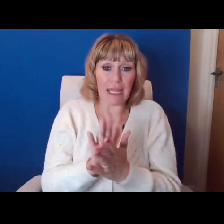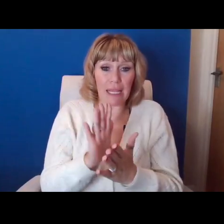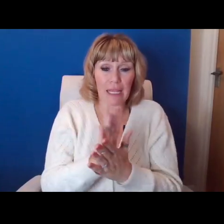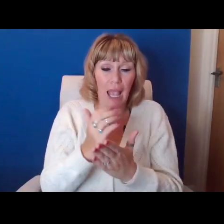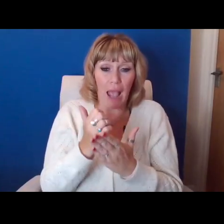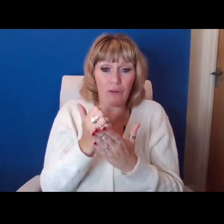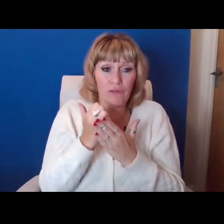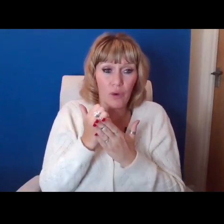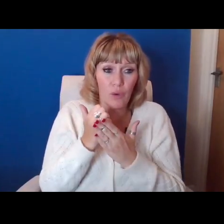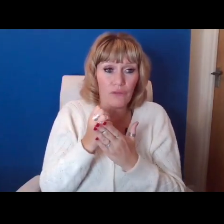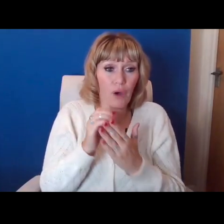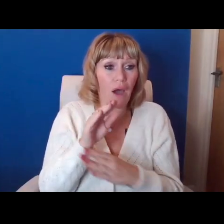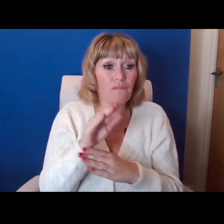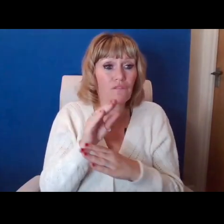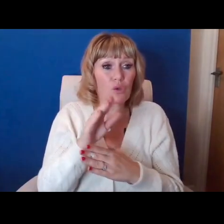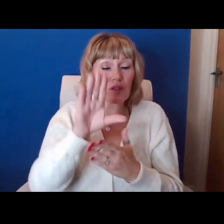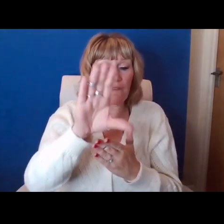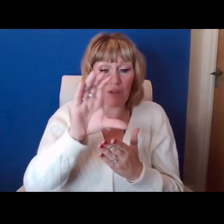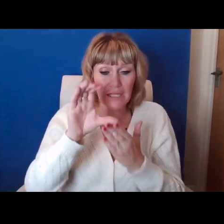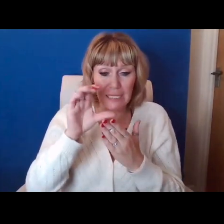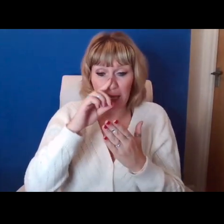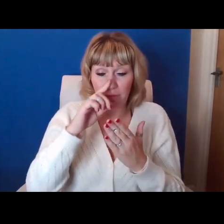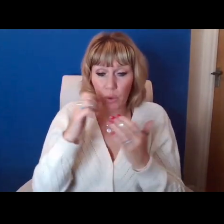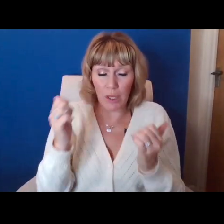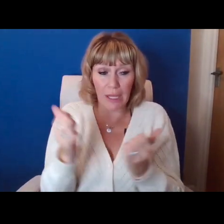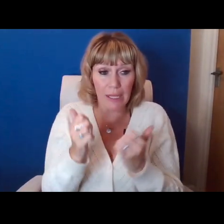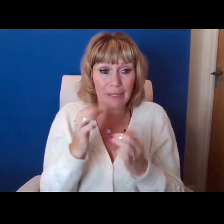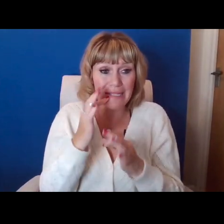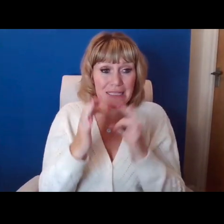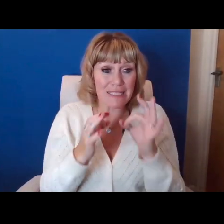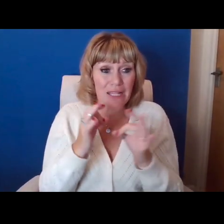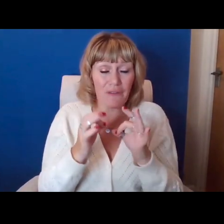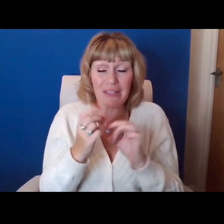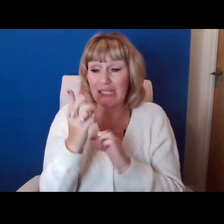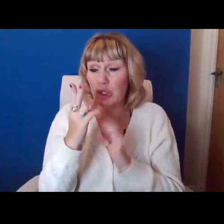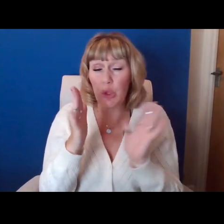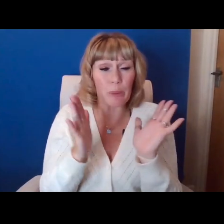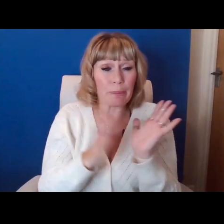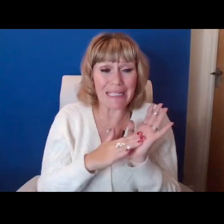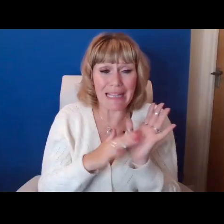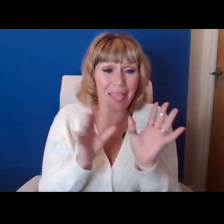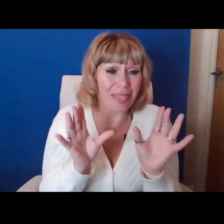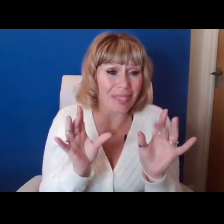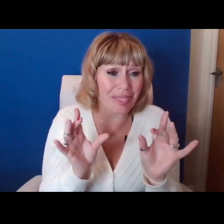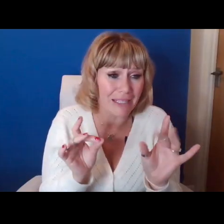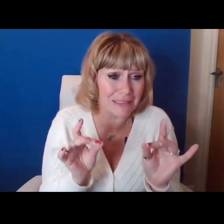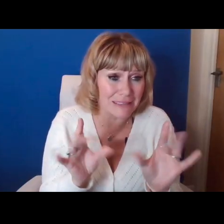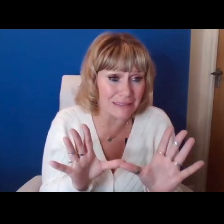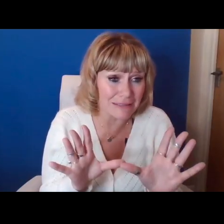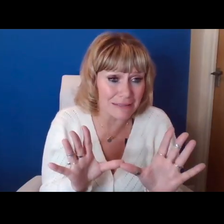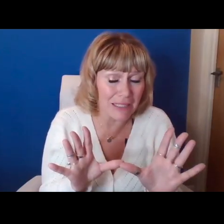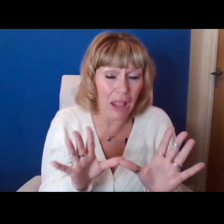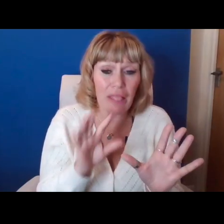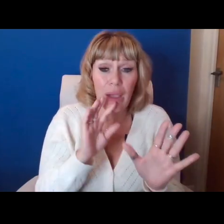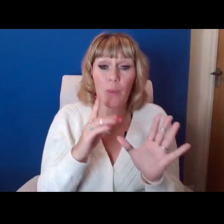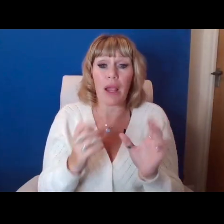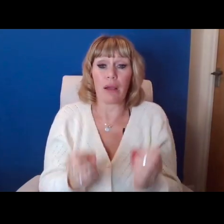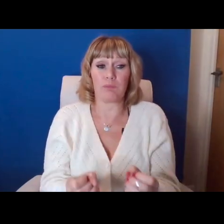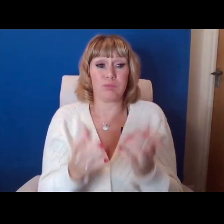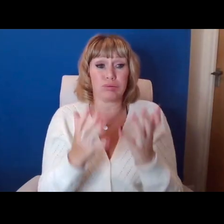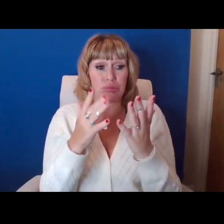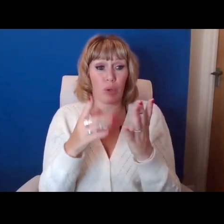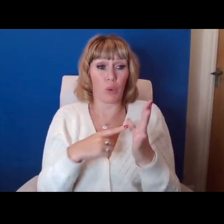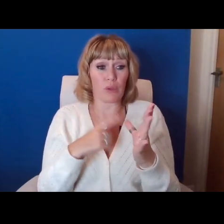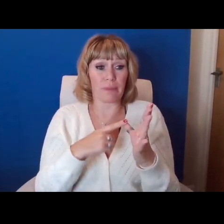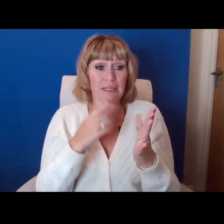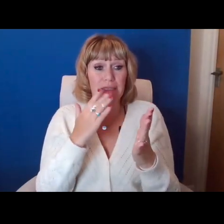funding if you can complete the very short survey. It takes 2 minutes, according to SurveyMonkey, that will appear automatically when